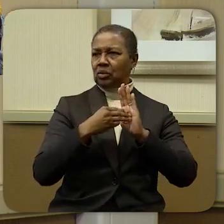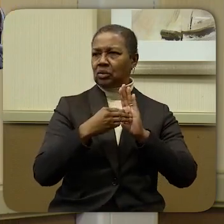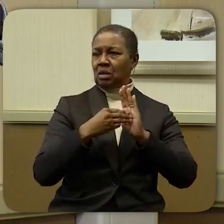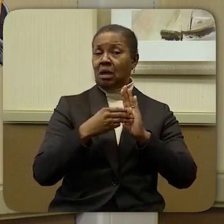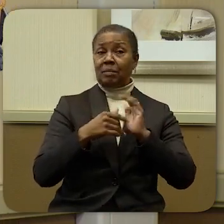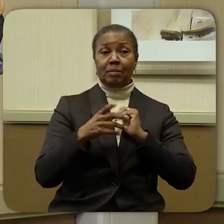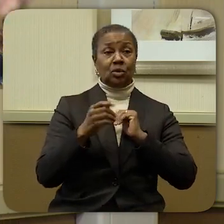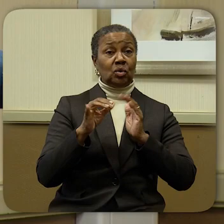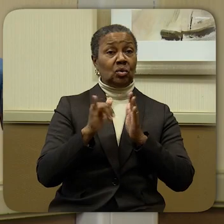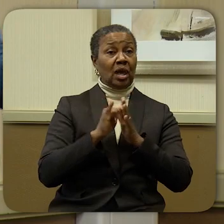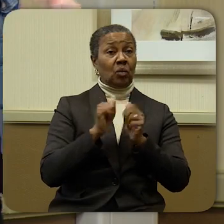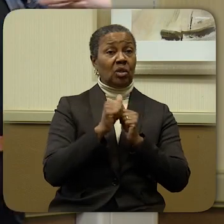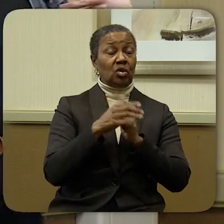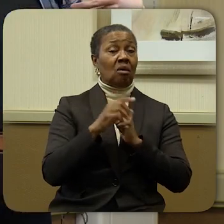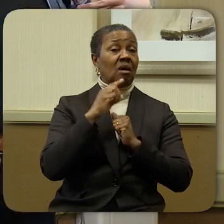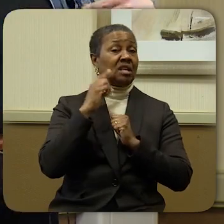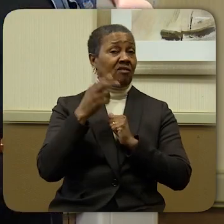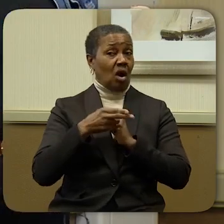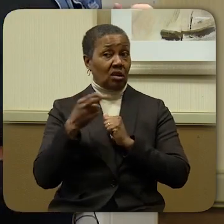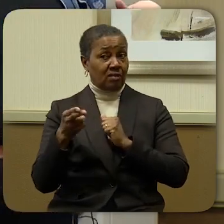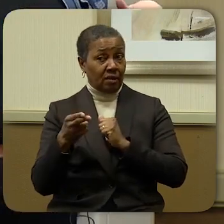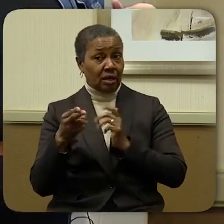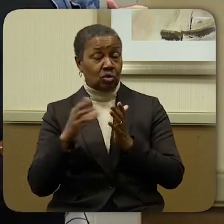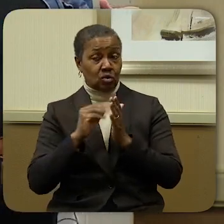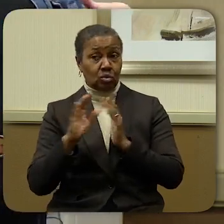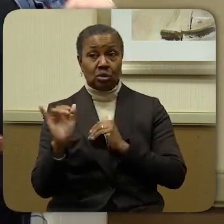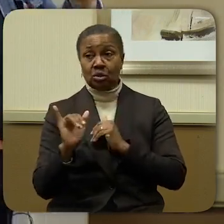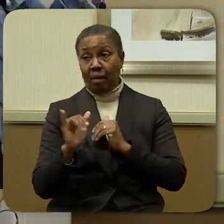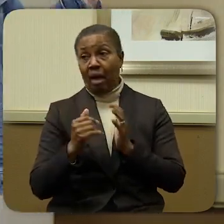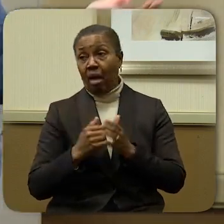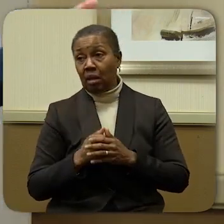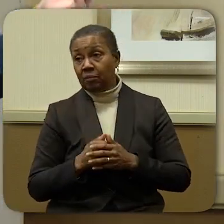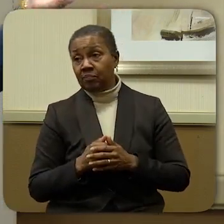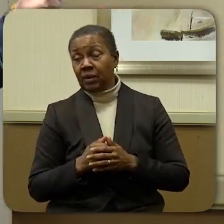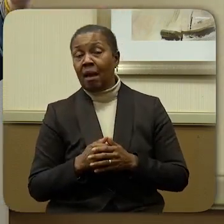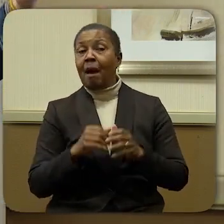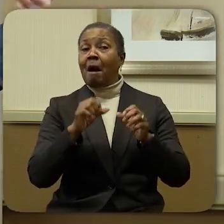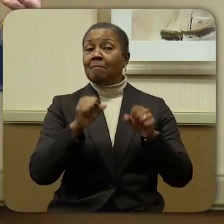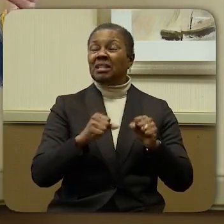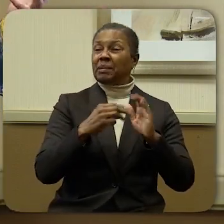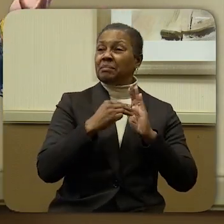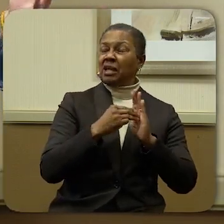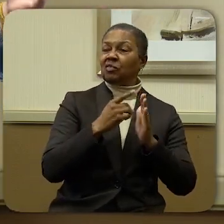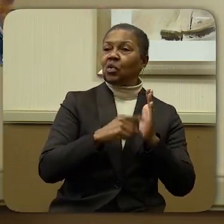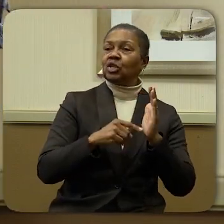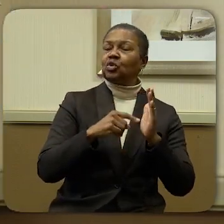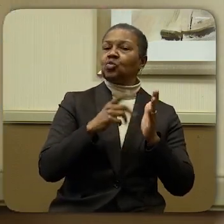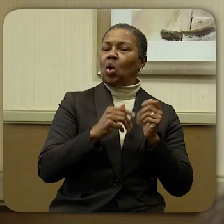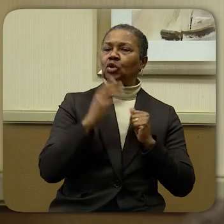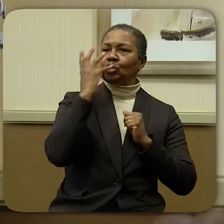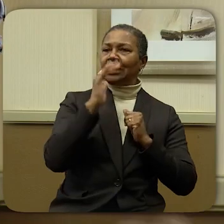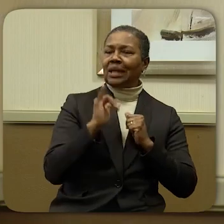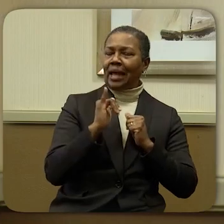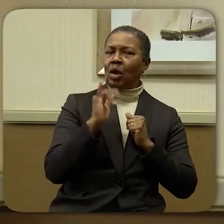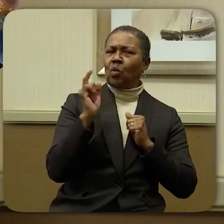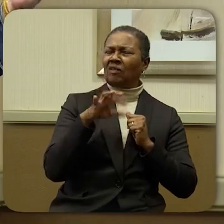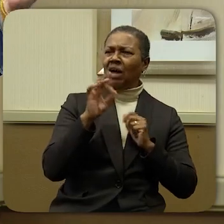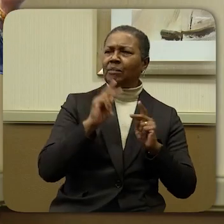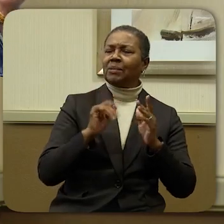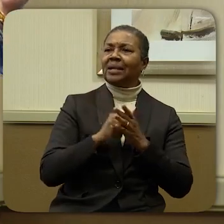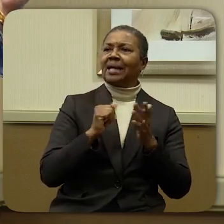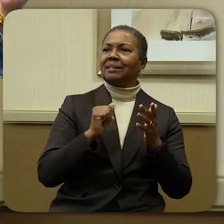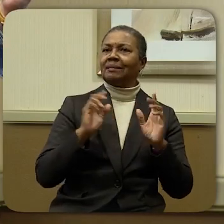that you do with your deaf or hard of hearing students as well, of possibility models of what your life could look like. So where do we find people